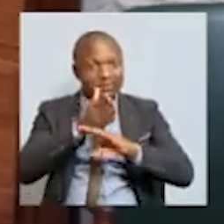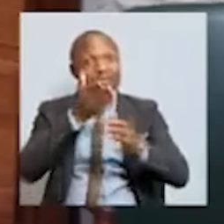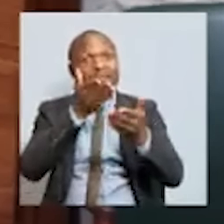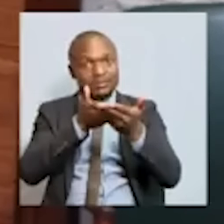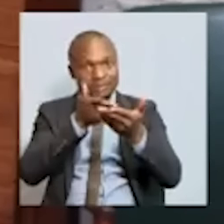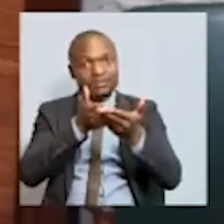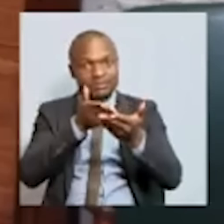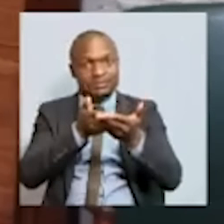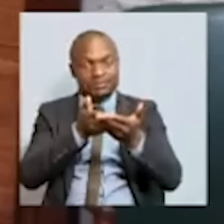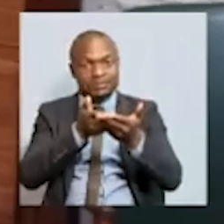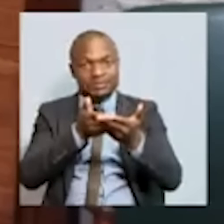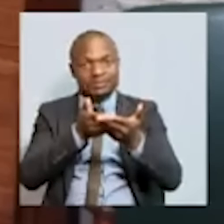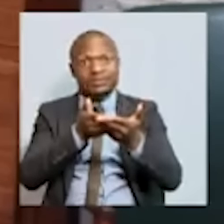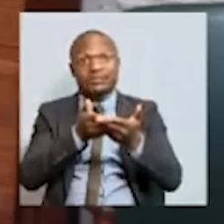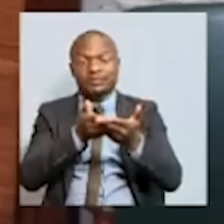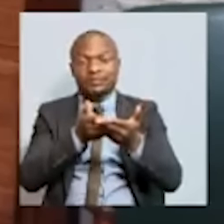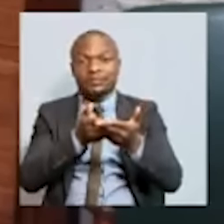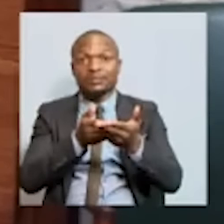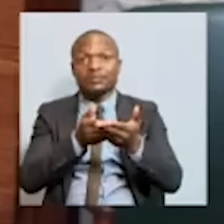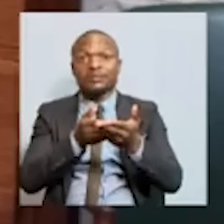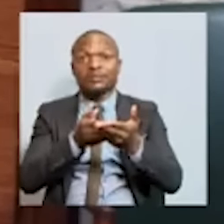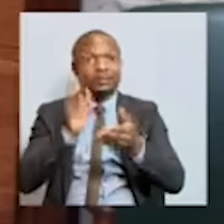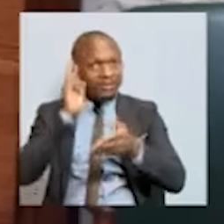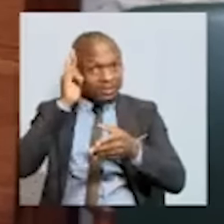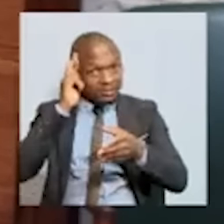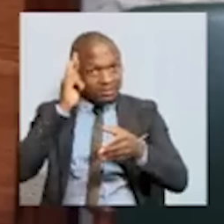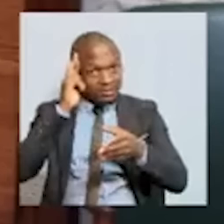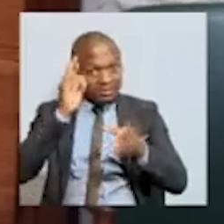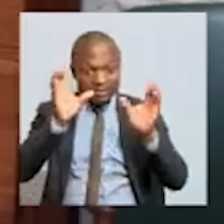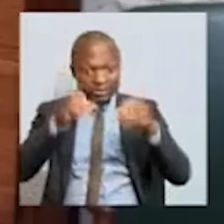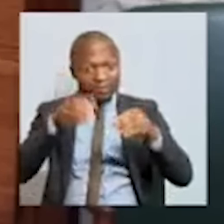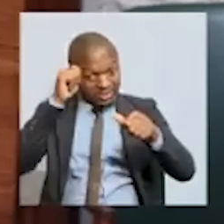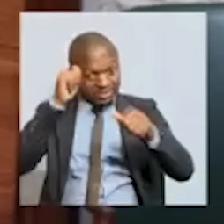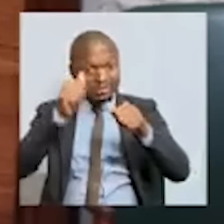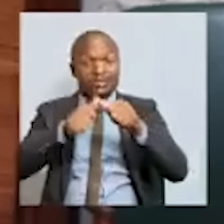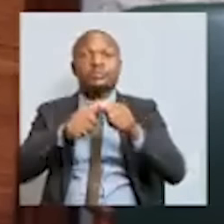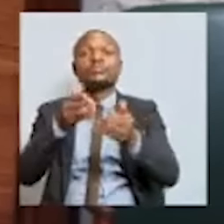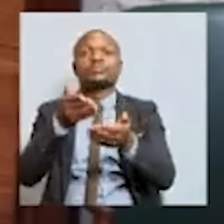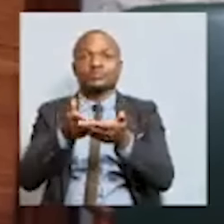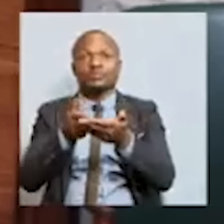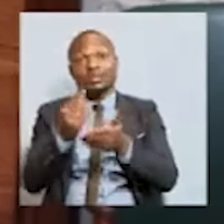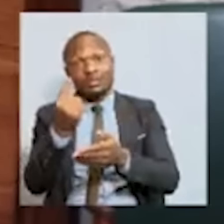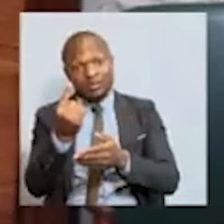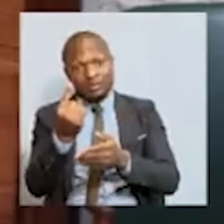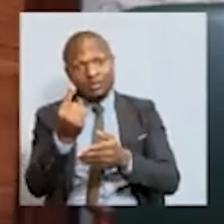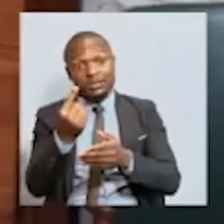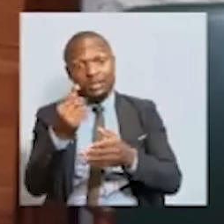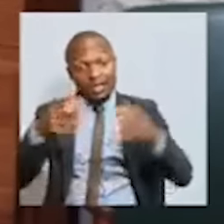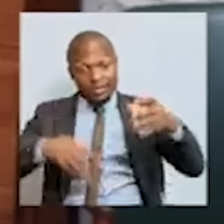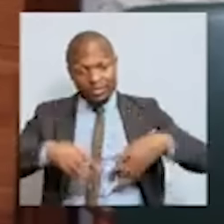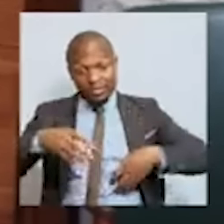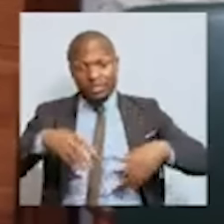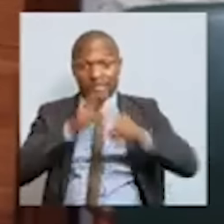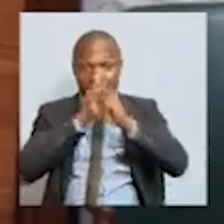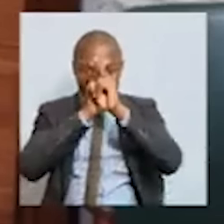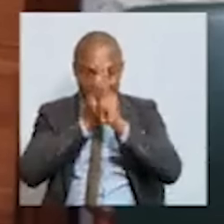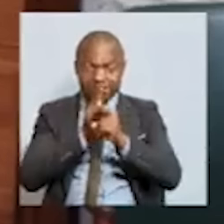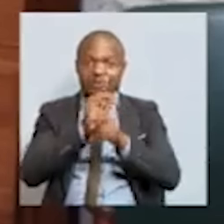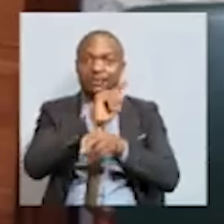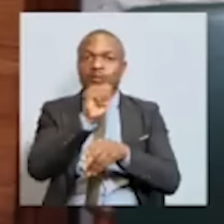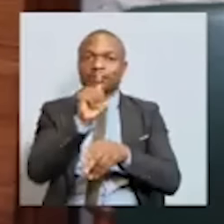facts, the committee resolved to recommend as follows. One, that the complaint by Mr. Munir